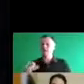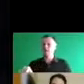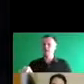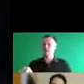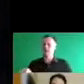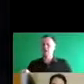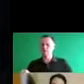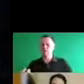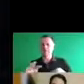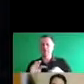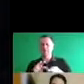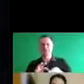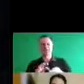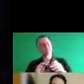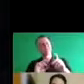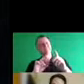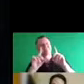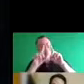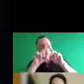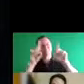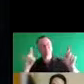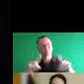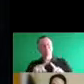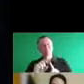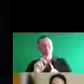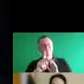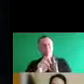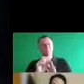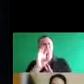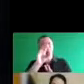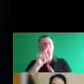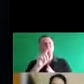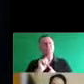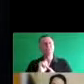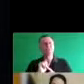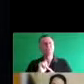then this bed and the room.